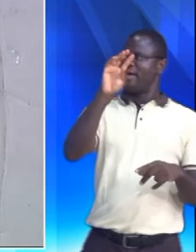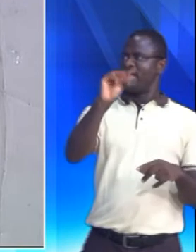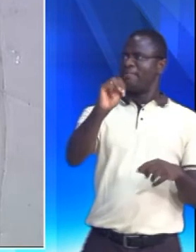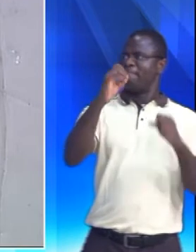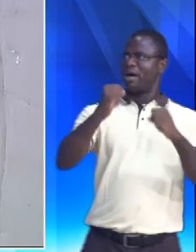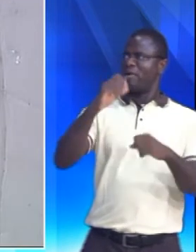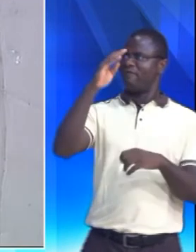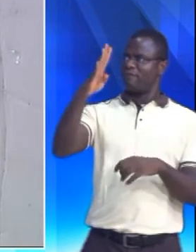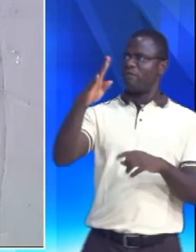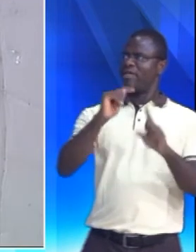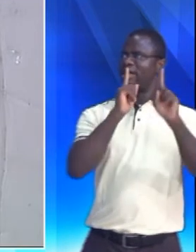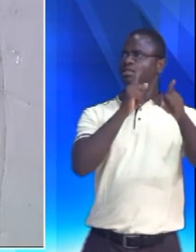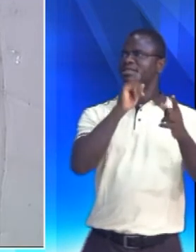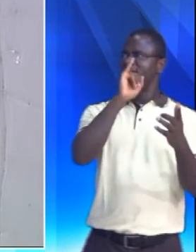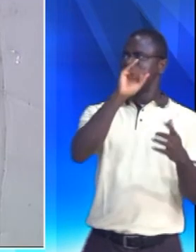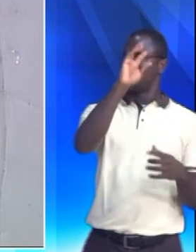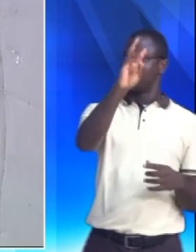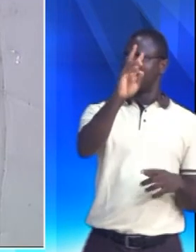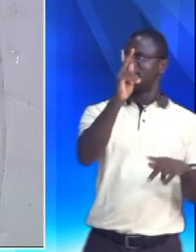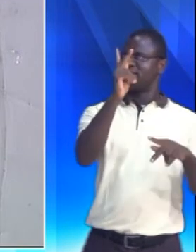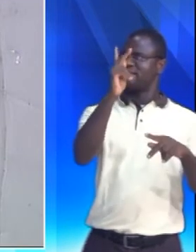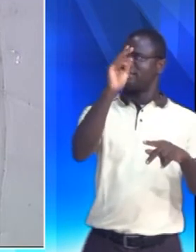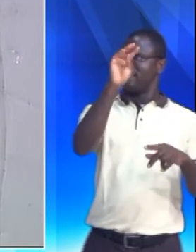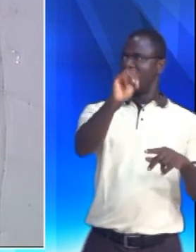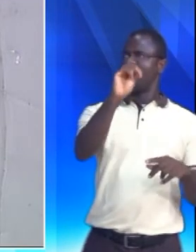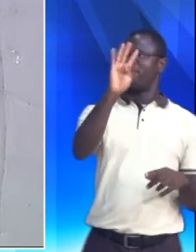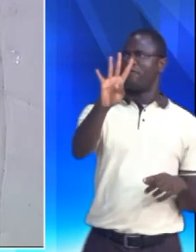5a raised to power of 9.